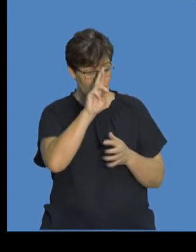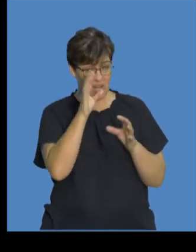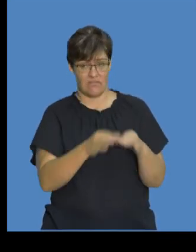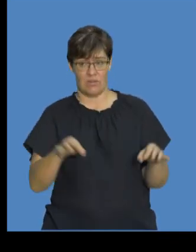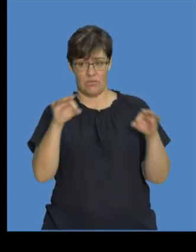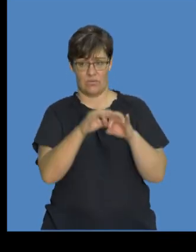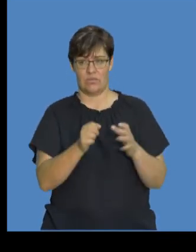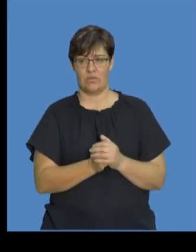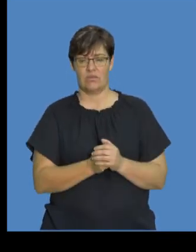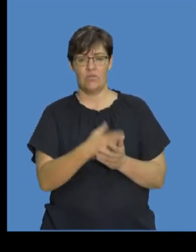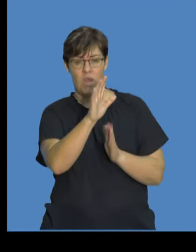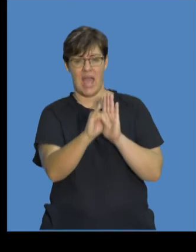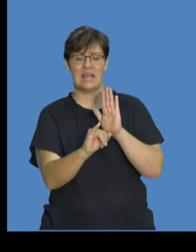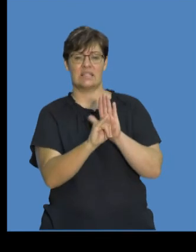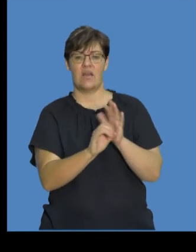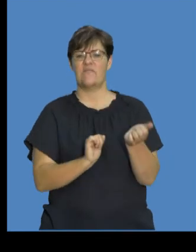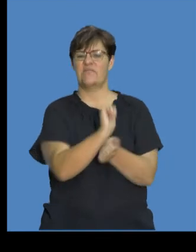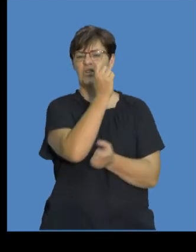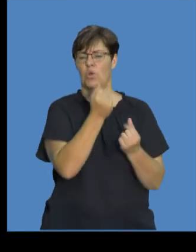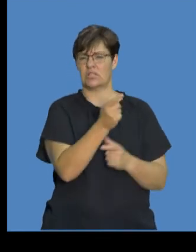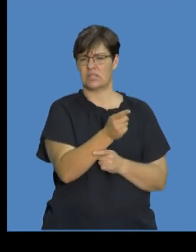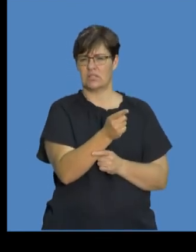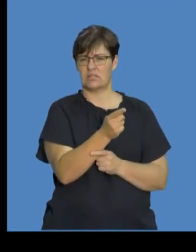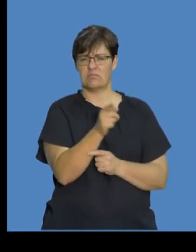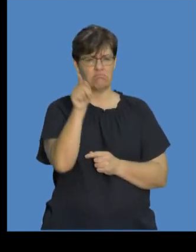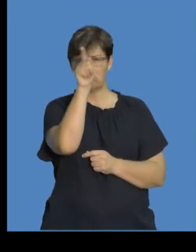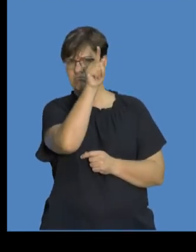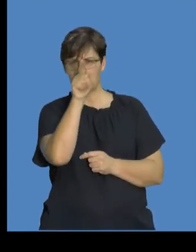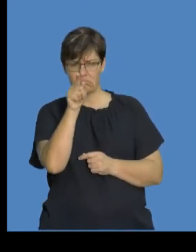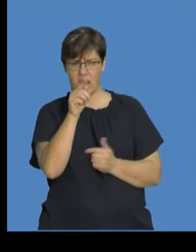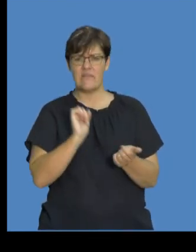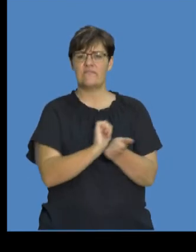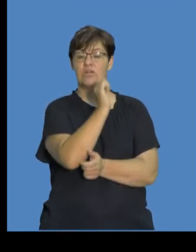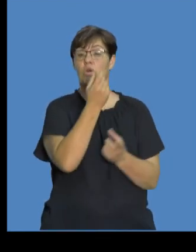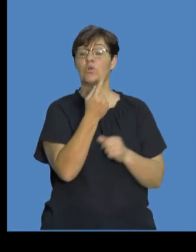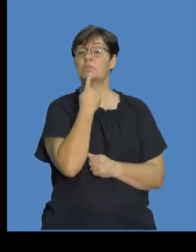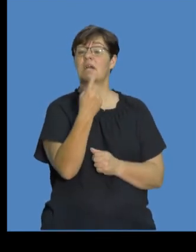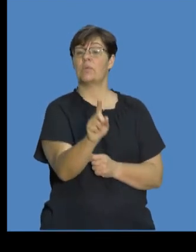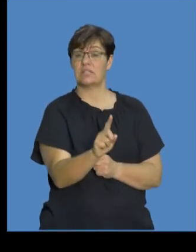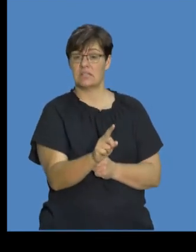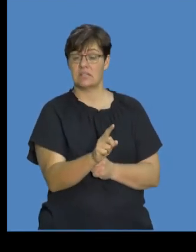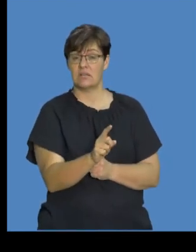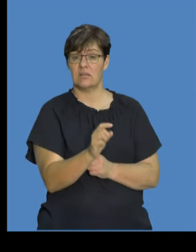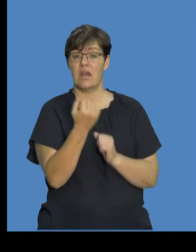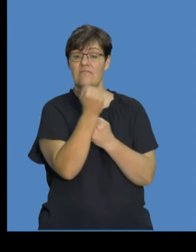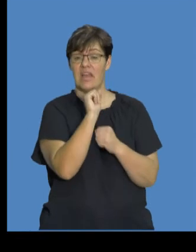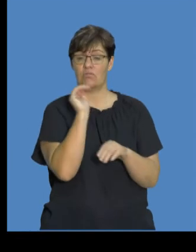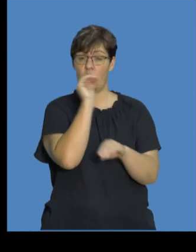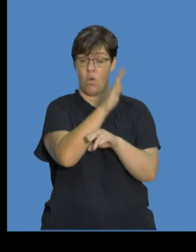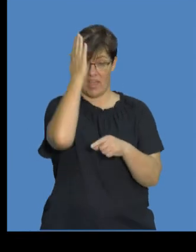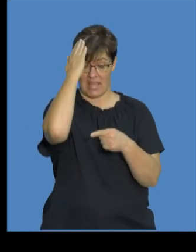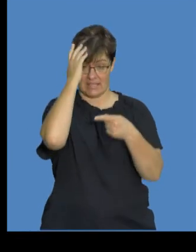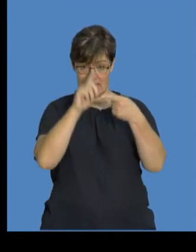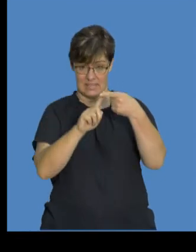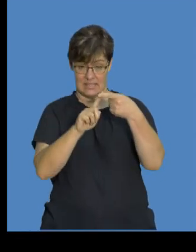right? You take it in rand value. So let's identify our fixed costs. What are our fixed costs? Our fixed costs, we said, will